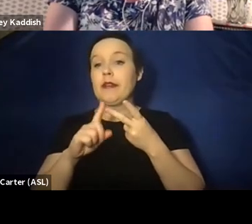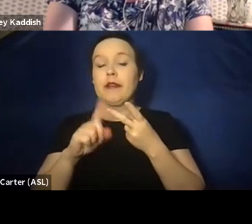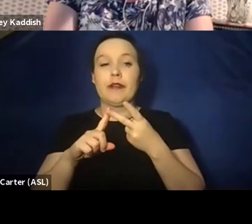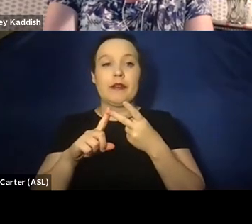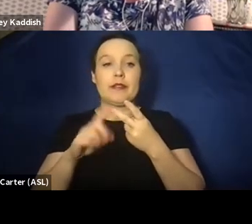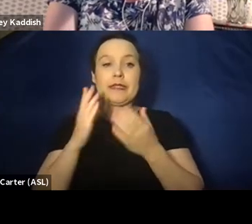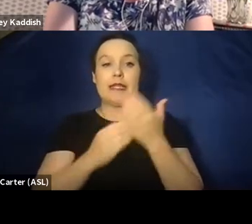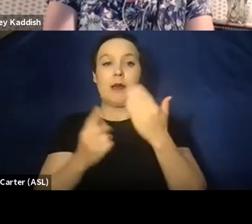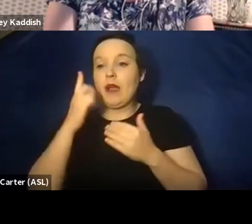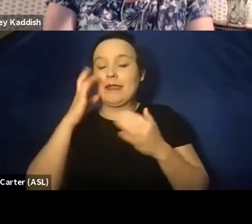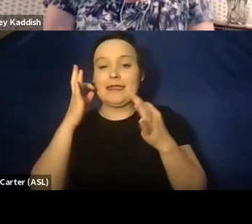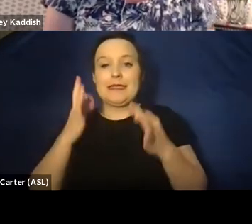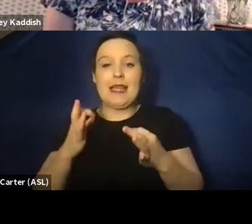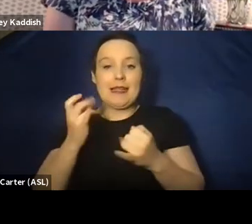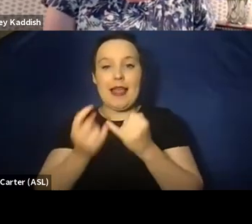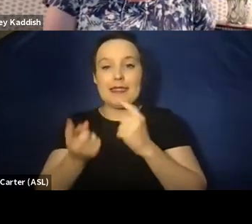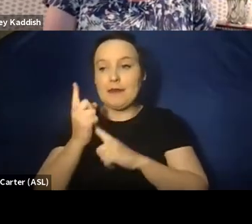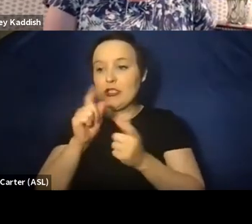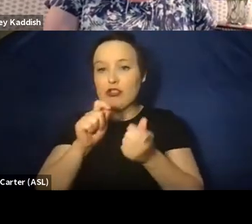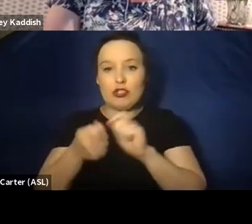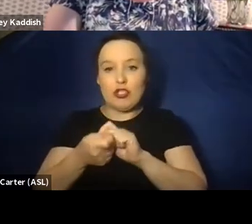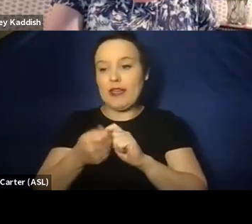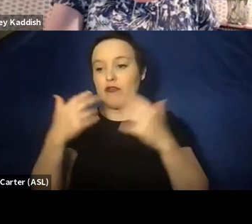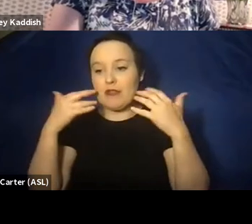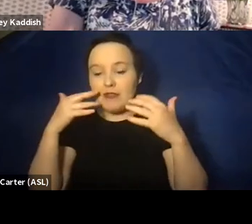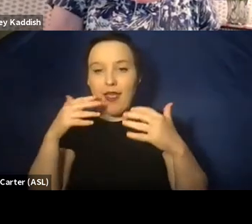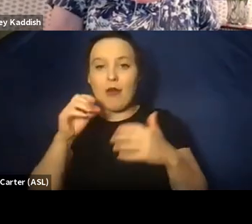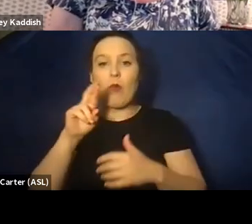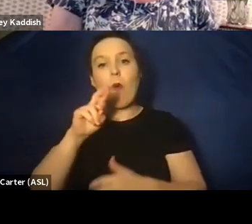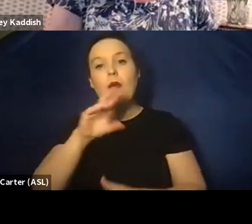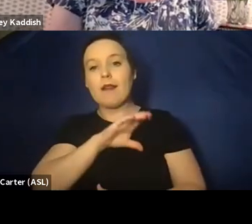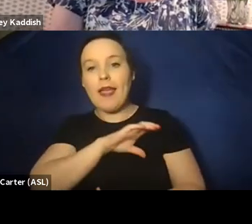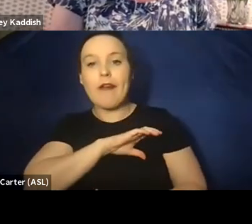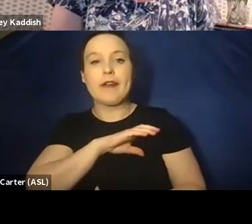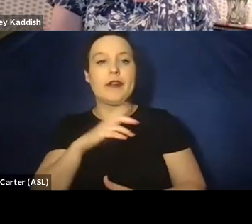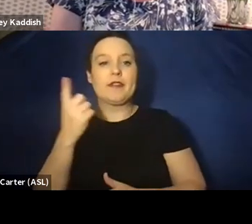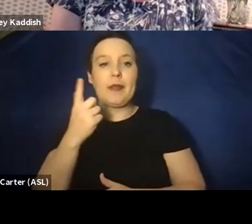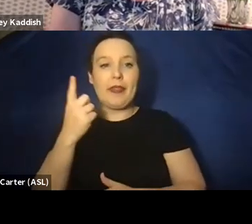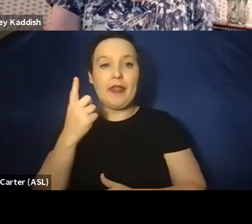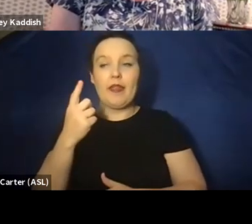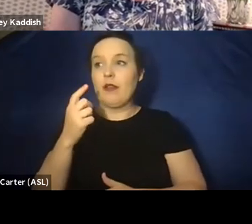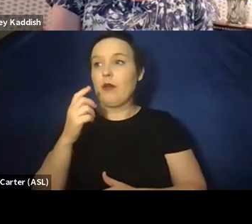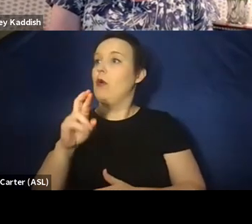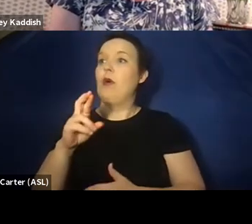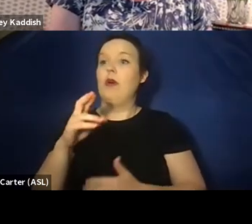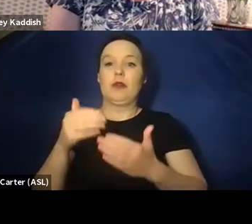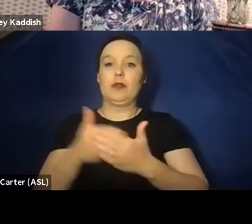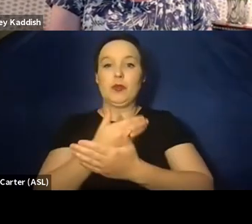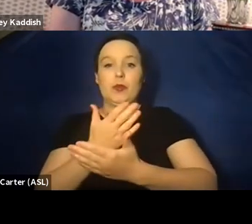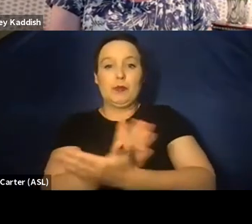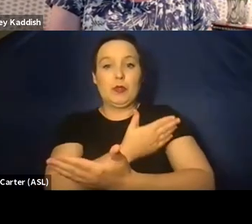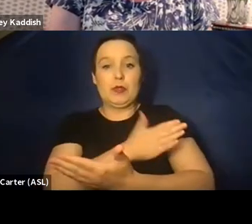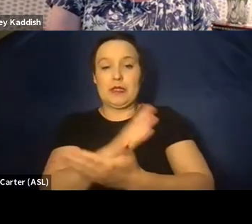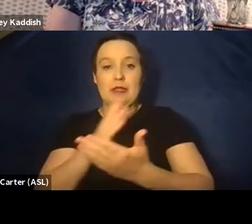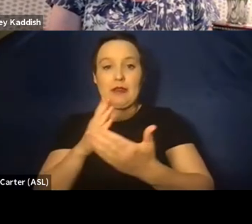whim to shift the character or the sound of something. That can be playing new music that literally asks you to do